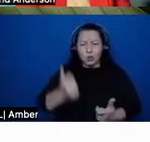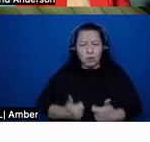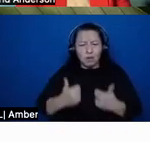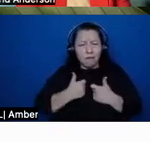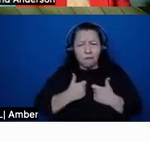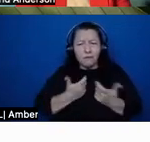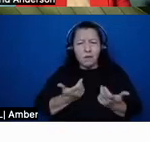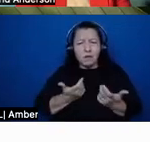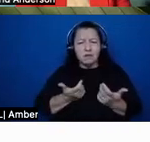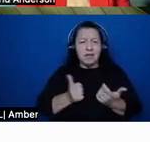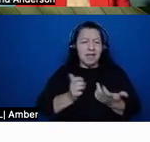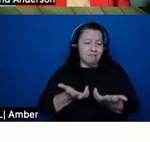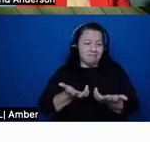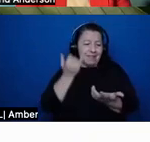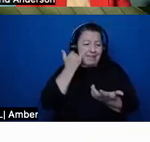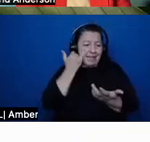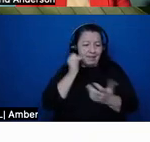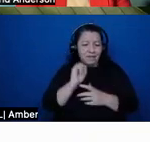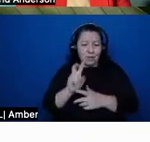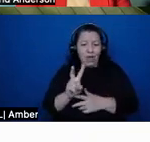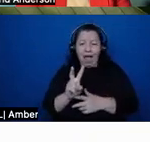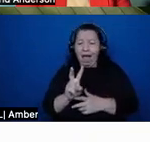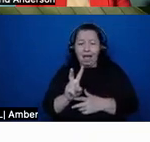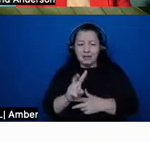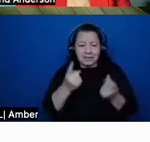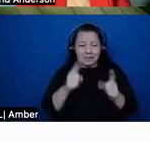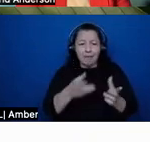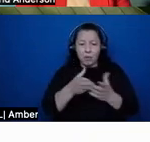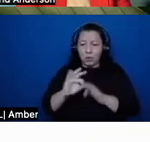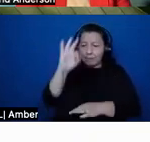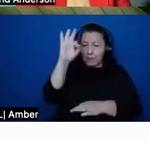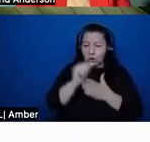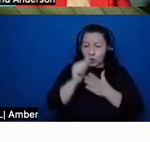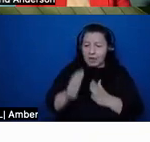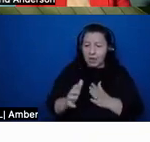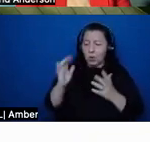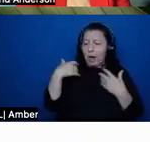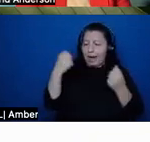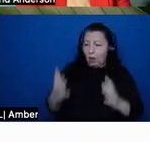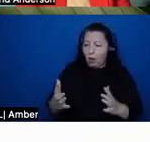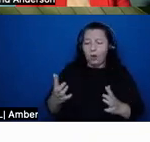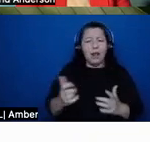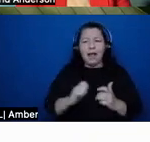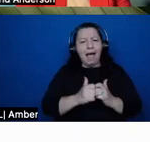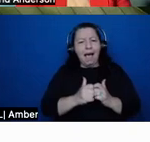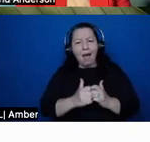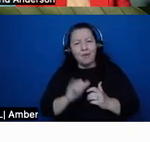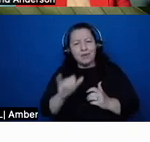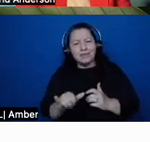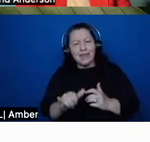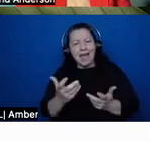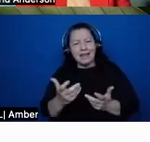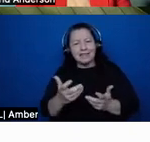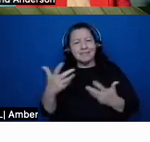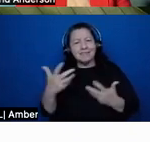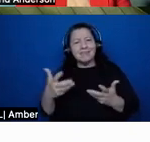say if your sexual violence was done by a spiritual healer, like how does that really help, or how does that